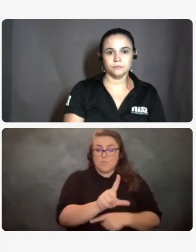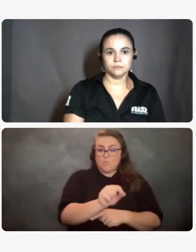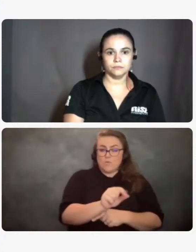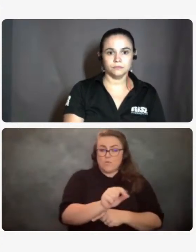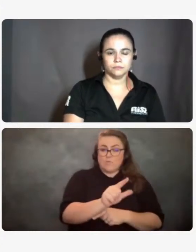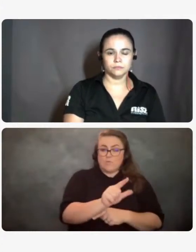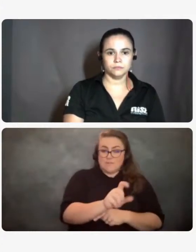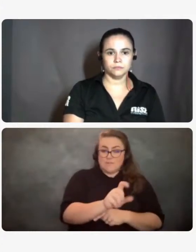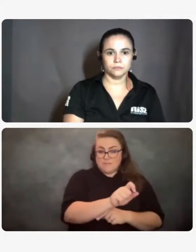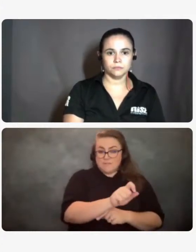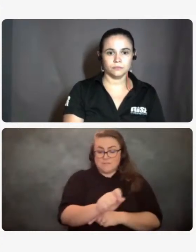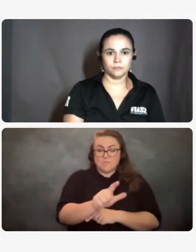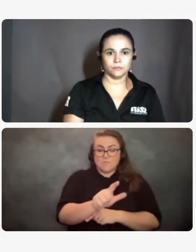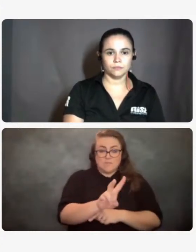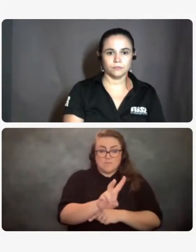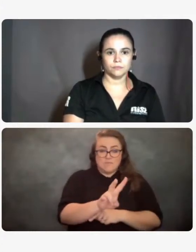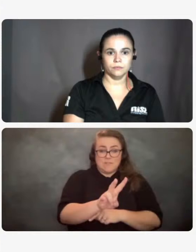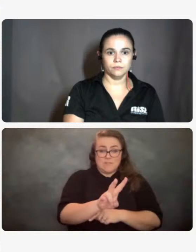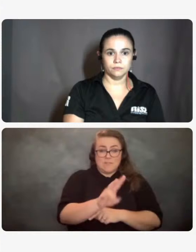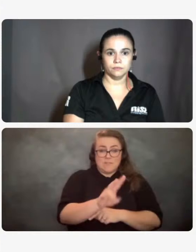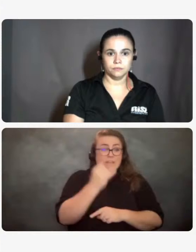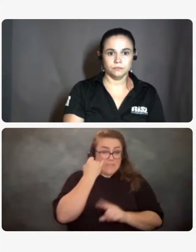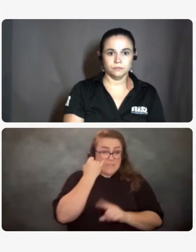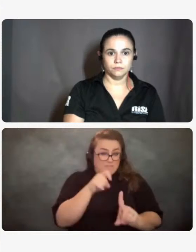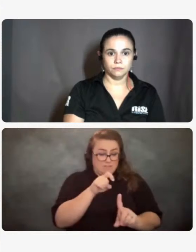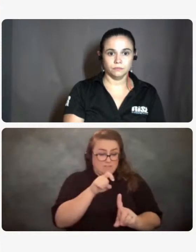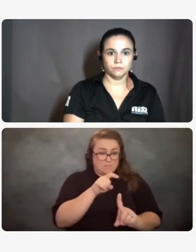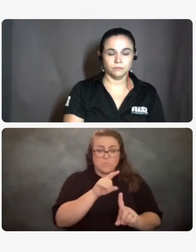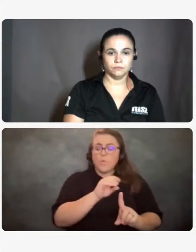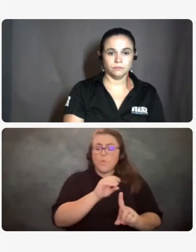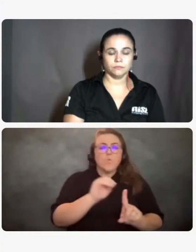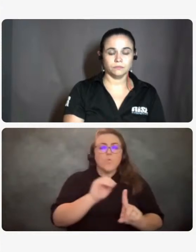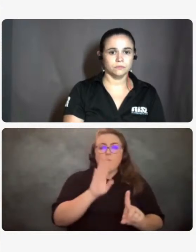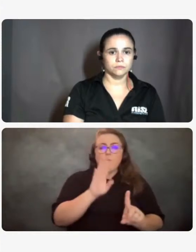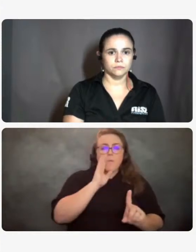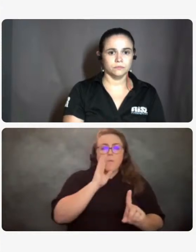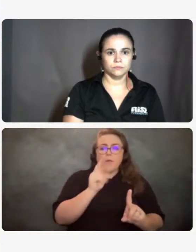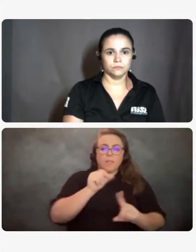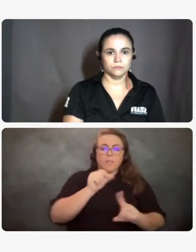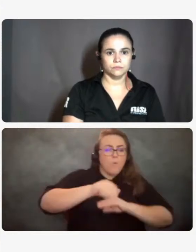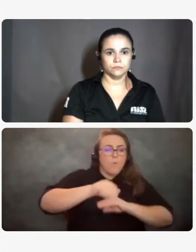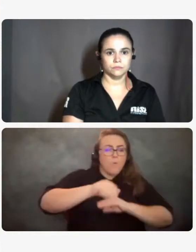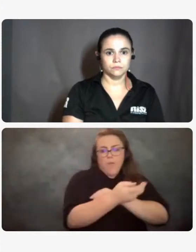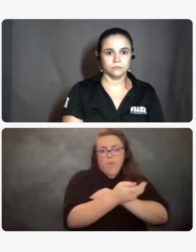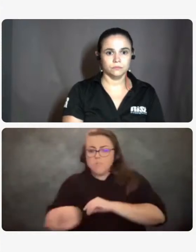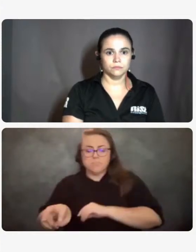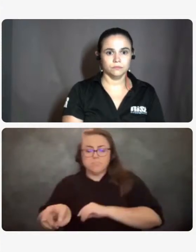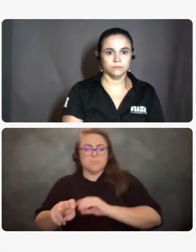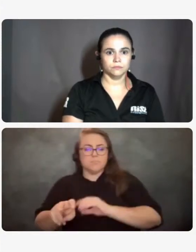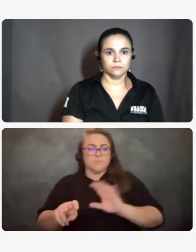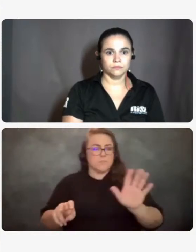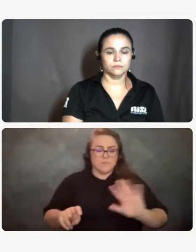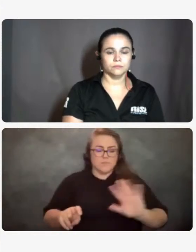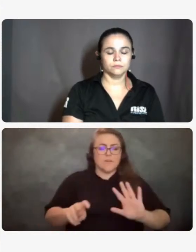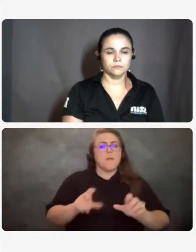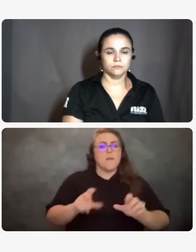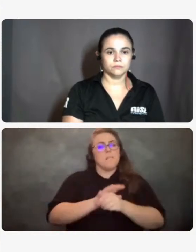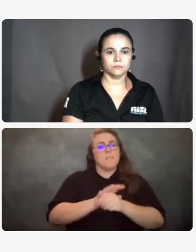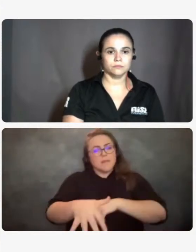necessary. So nobody's going to be moving overnight, and there will be plenty of time for this new project to be